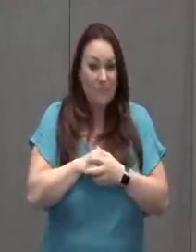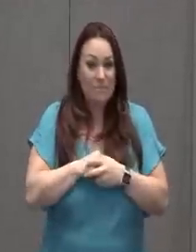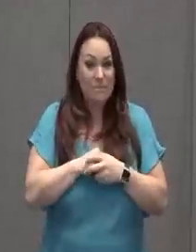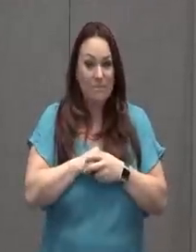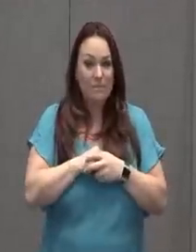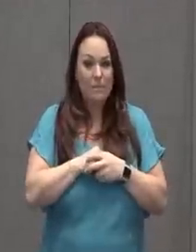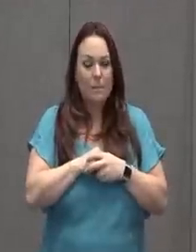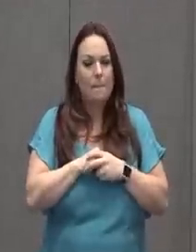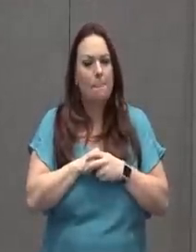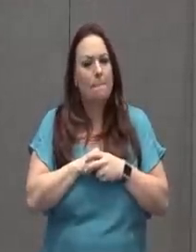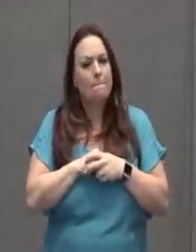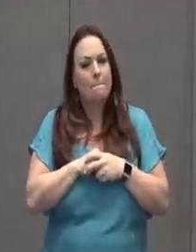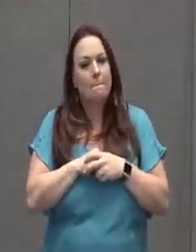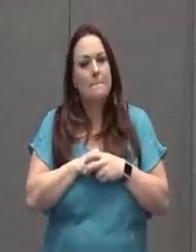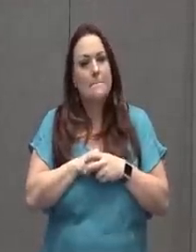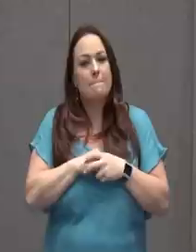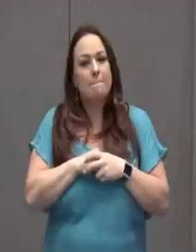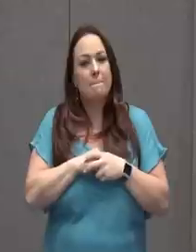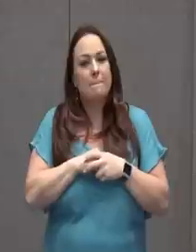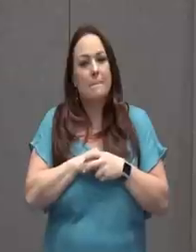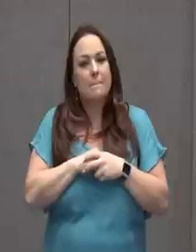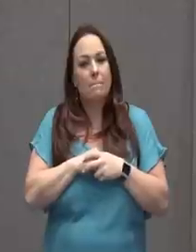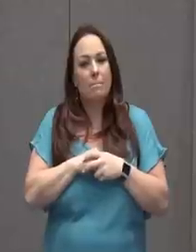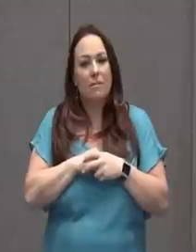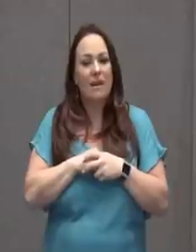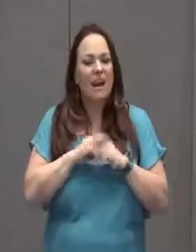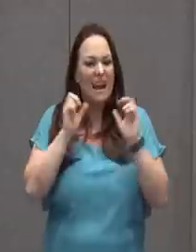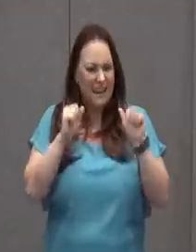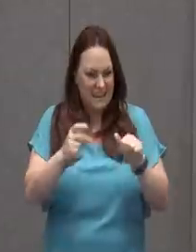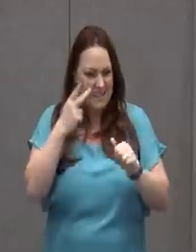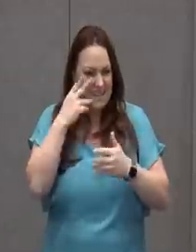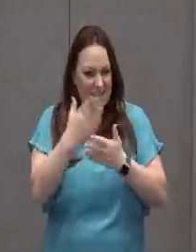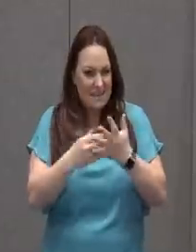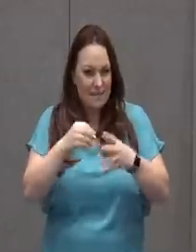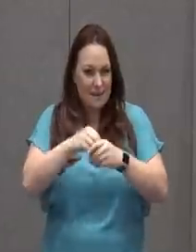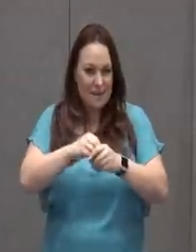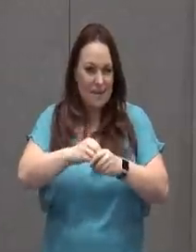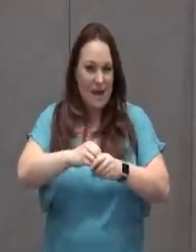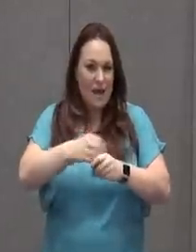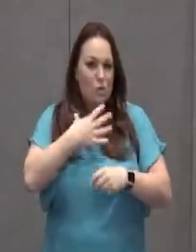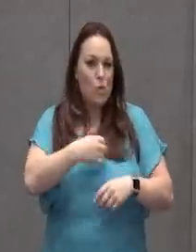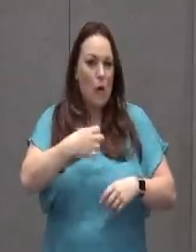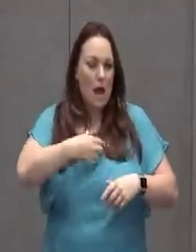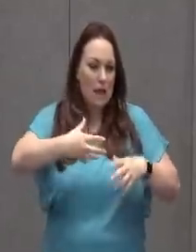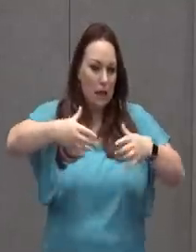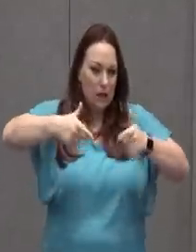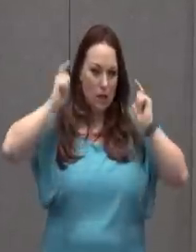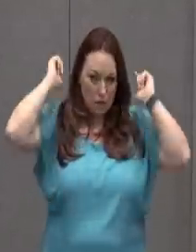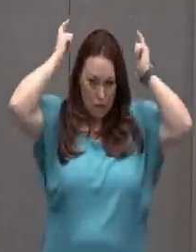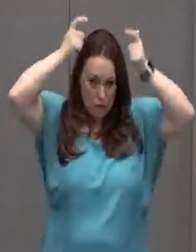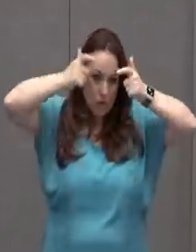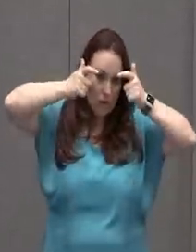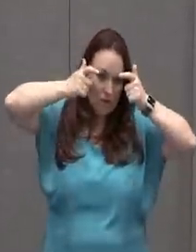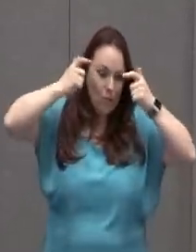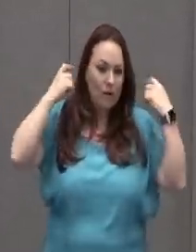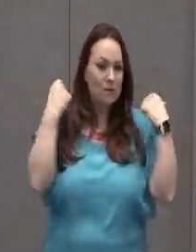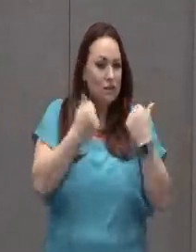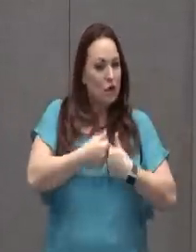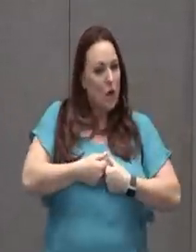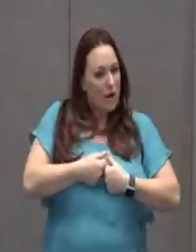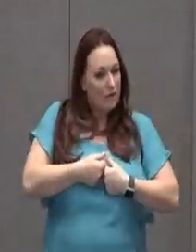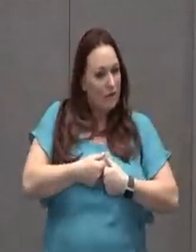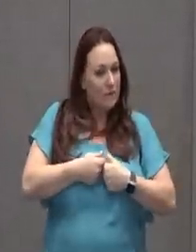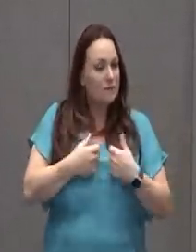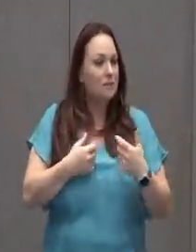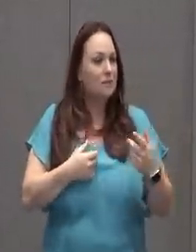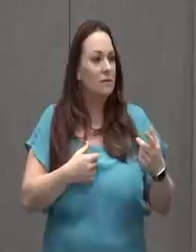I kind of see like things in this white hood or scarf. I really like that you brought that because I was